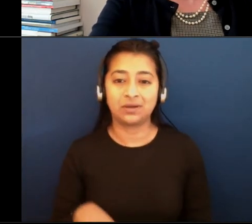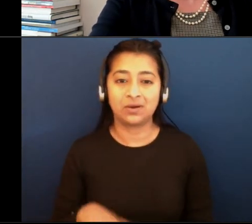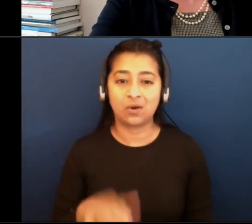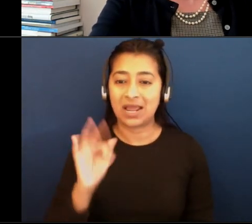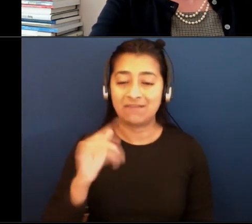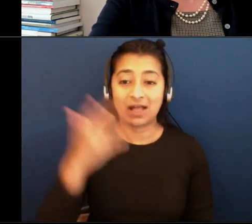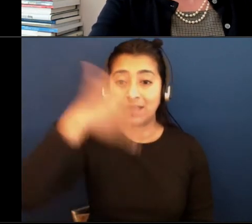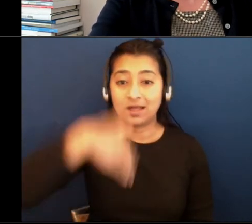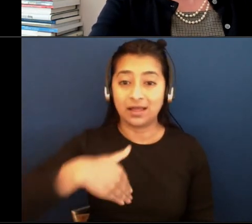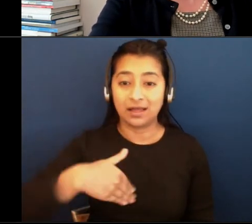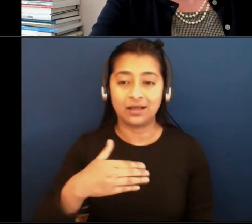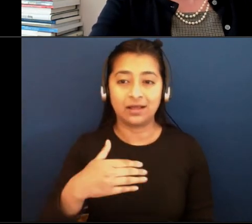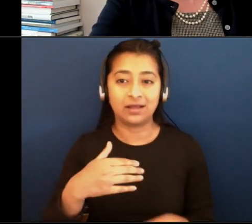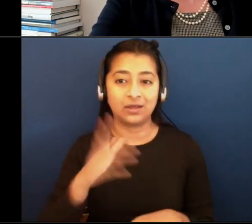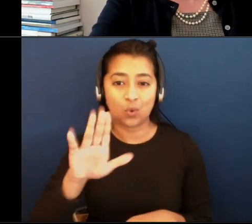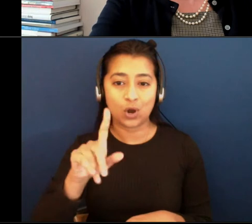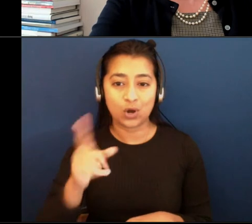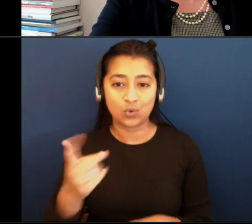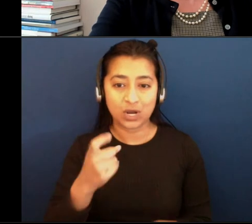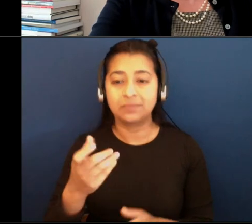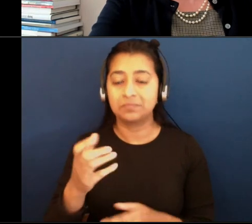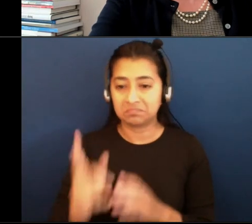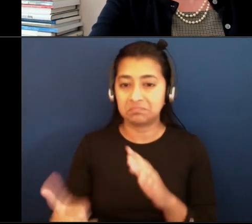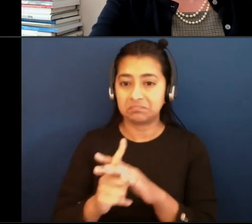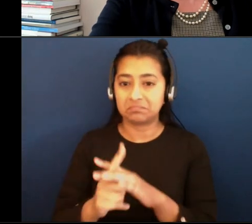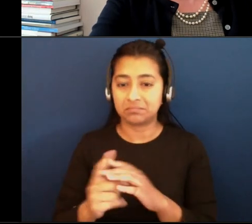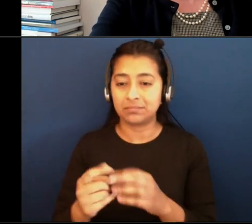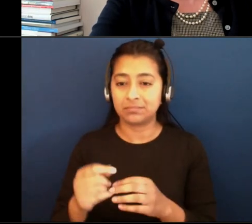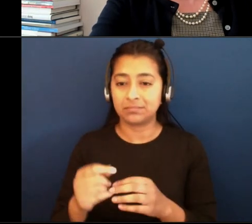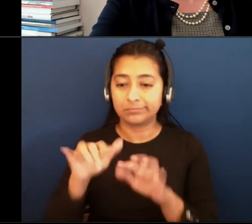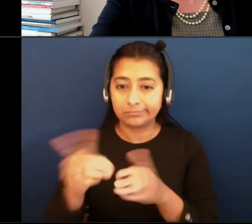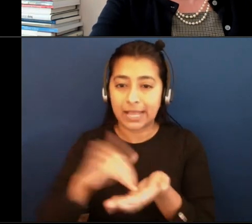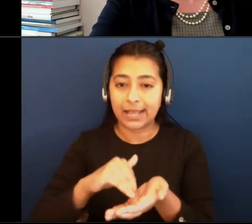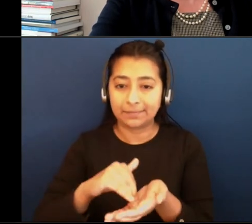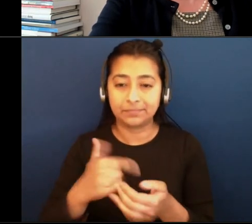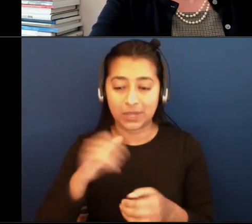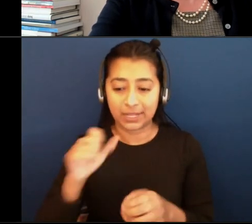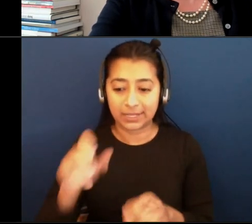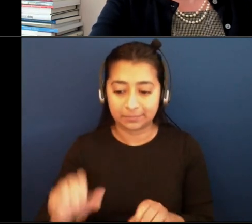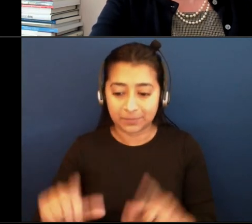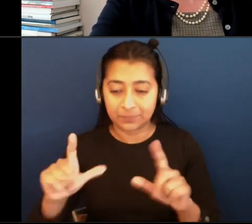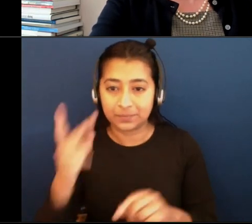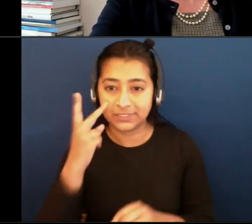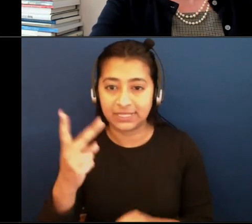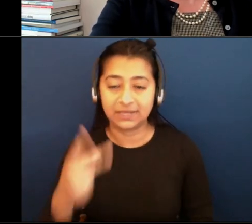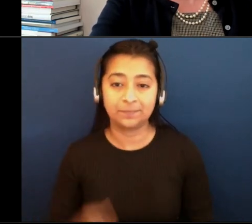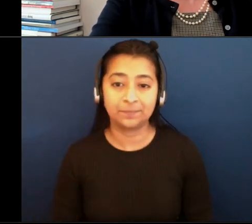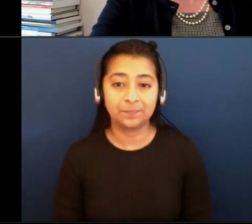question, repost it so that I see it again showing up at the bottom end of the list.